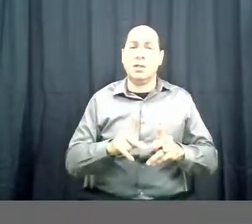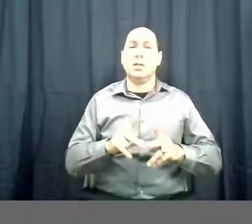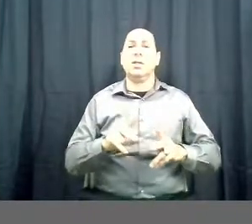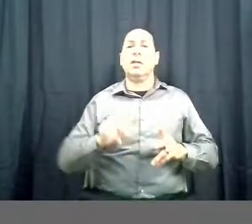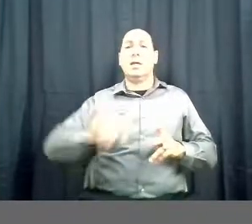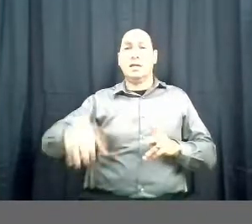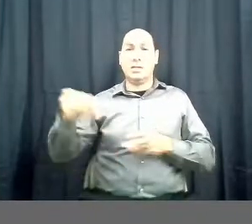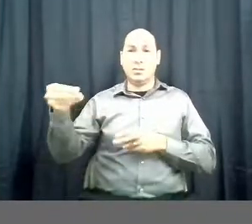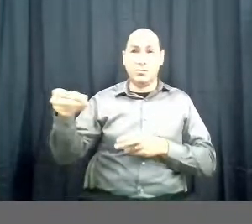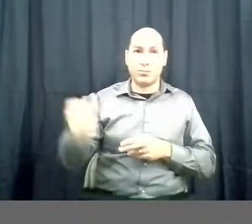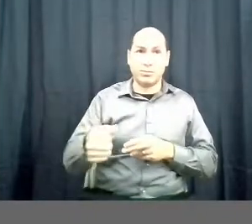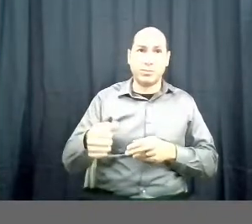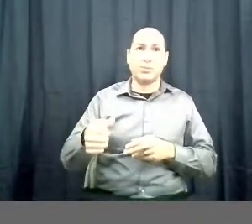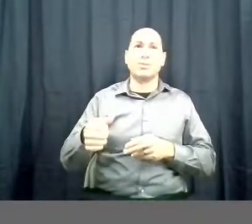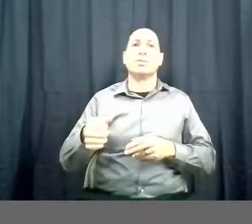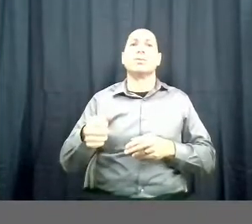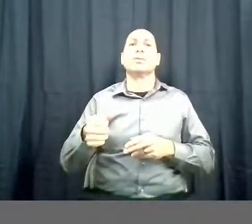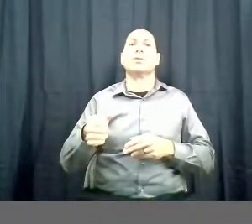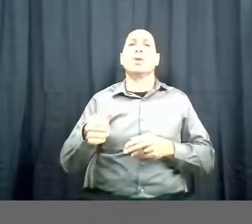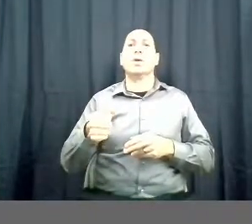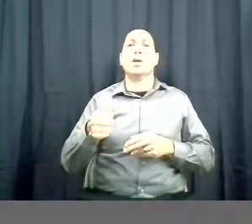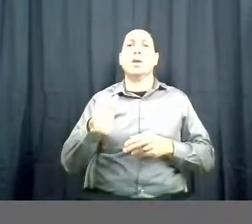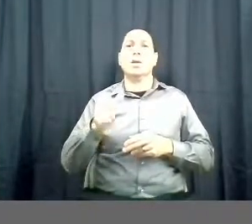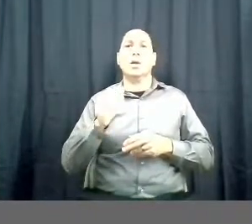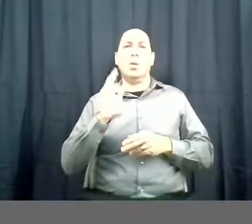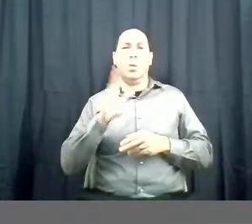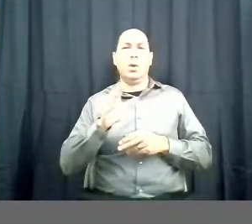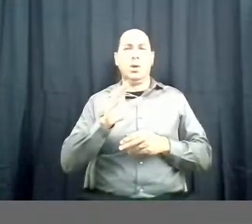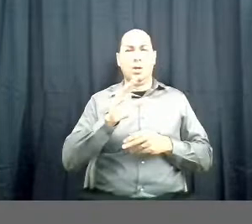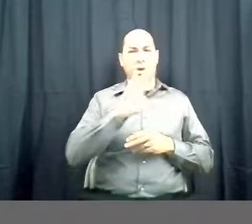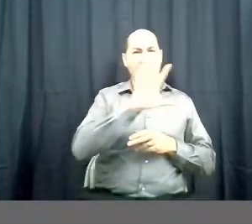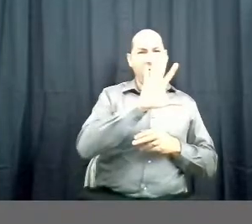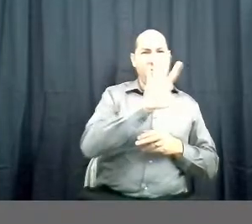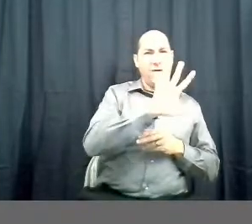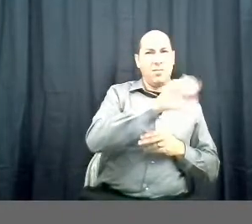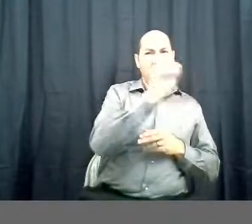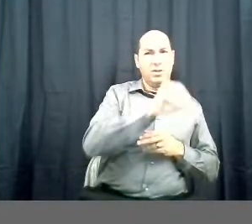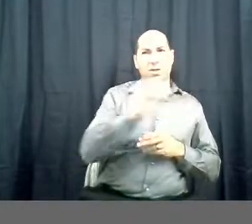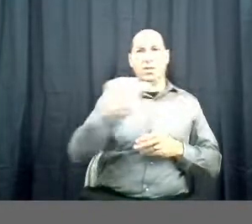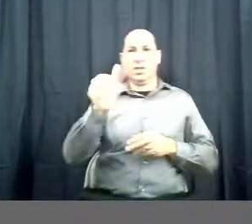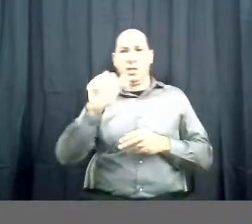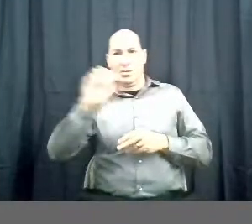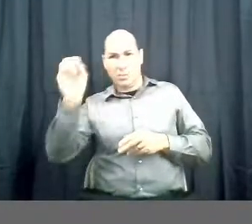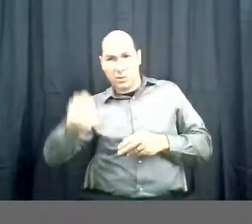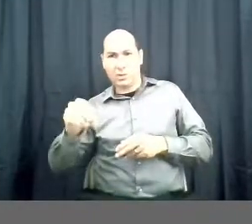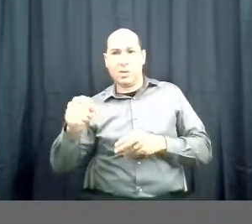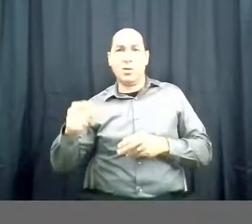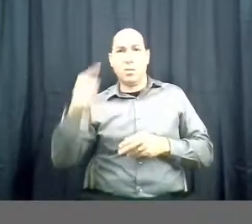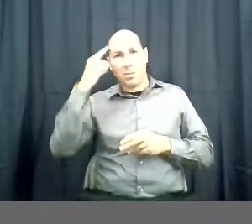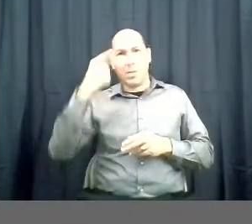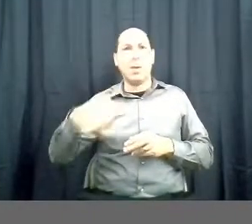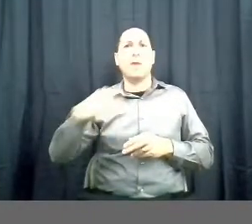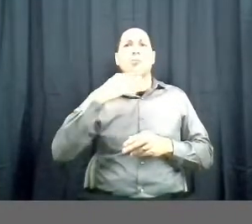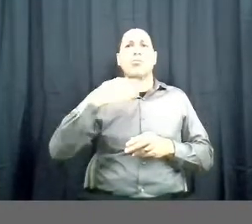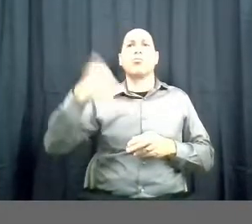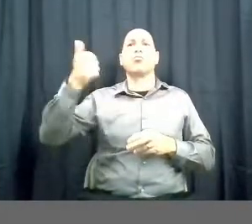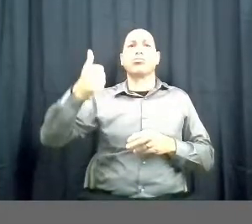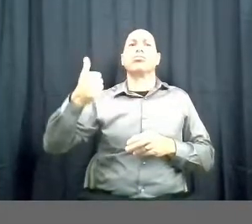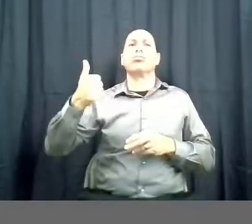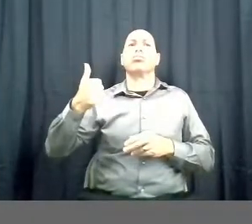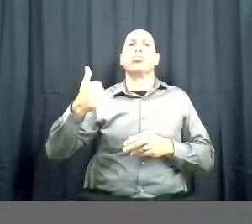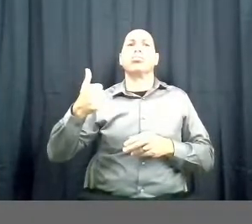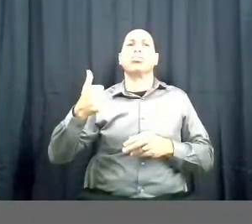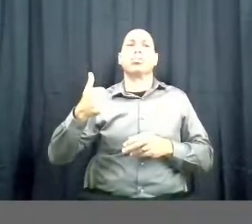a threshold of 5% and 10% respectively for the senior and subordinate liens. Subject to market